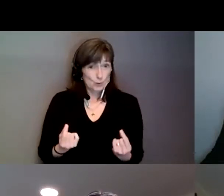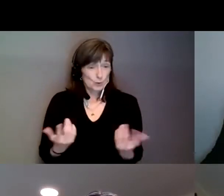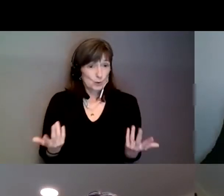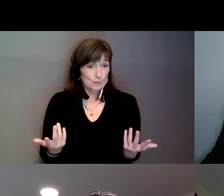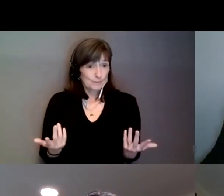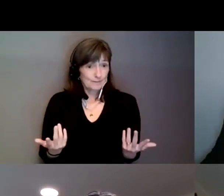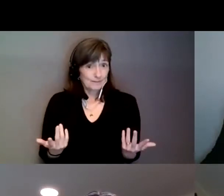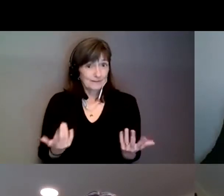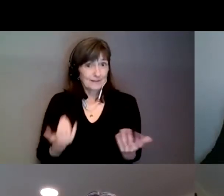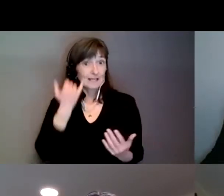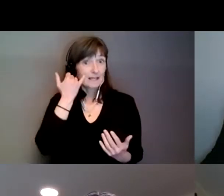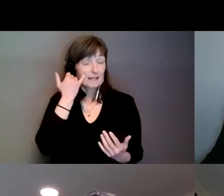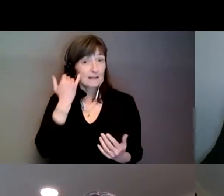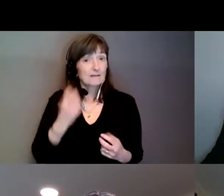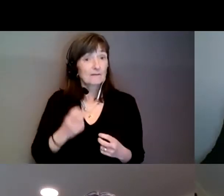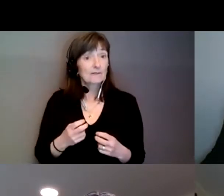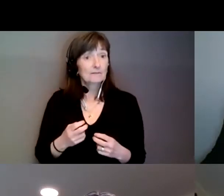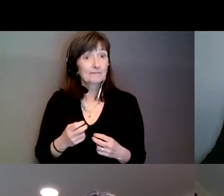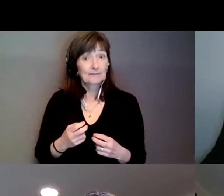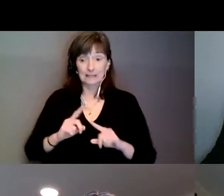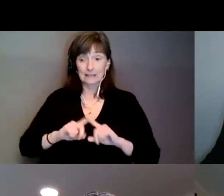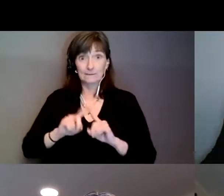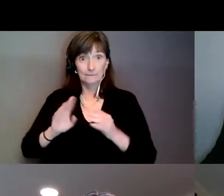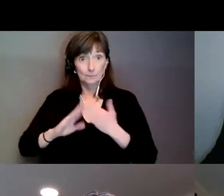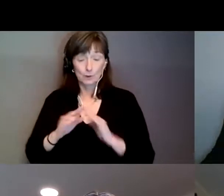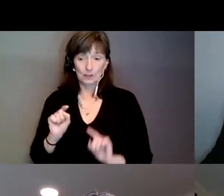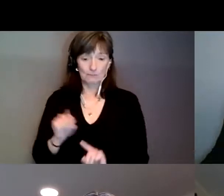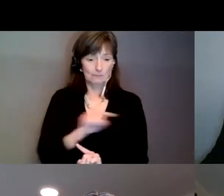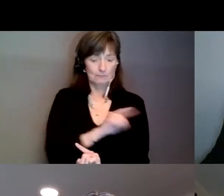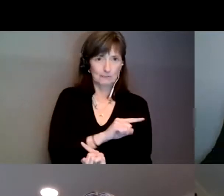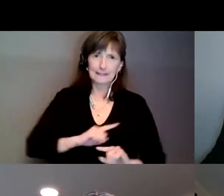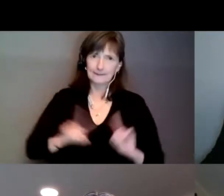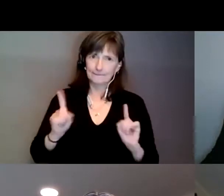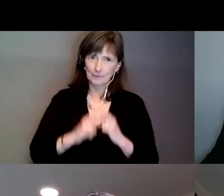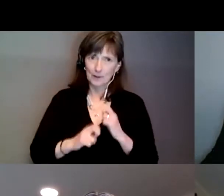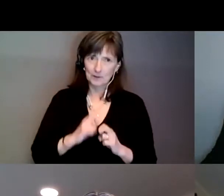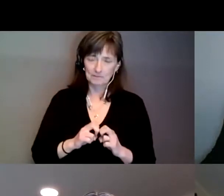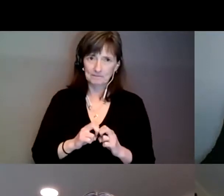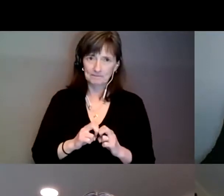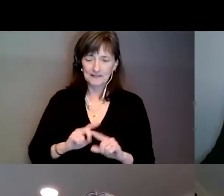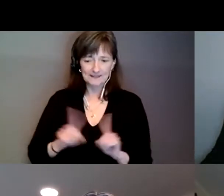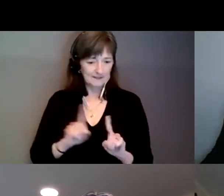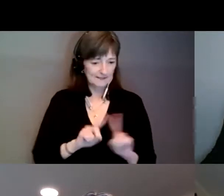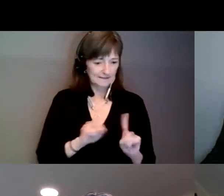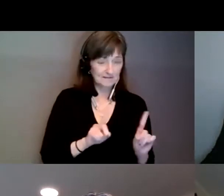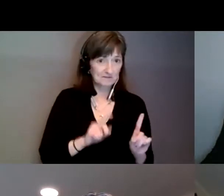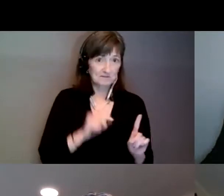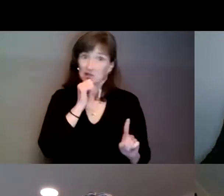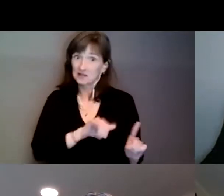the issues in different communities that are different from the ones in Grey